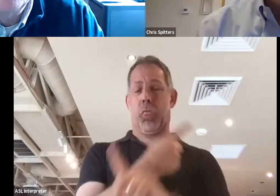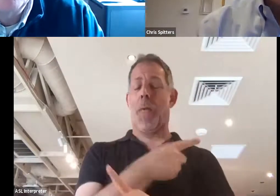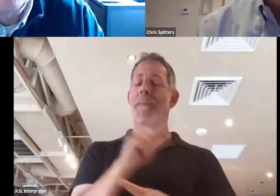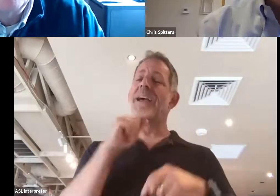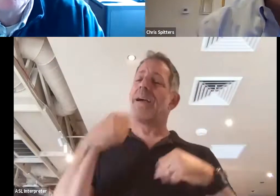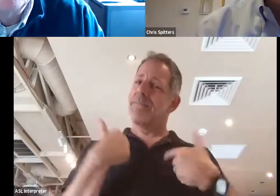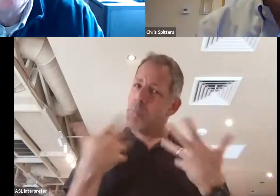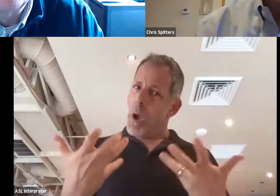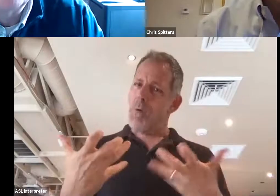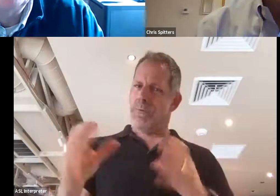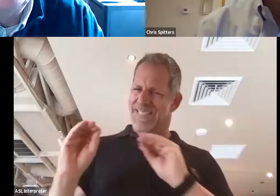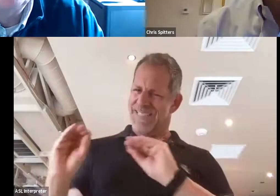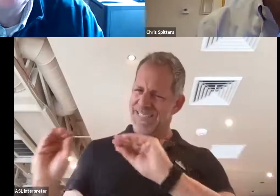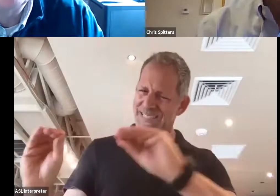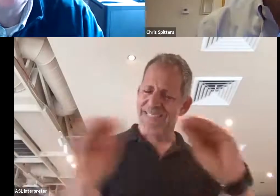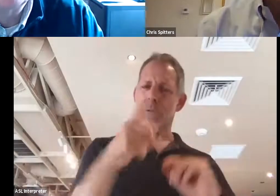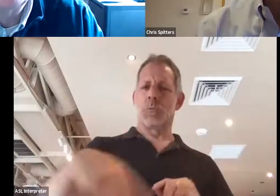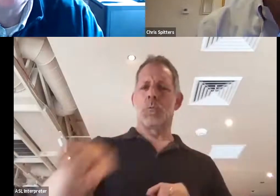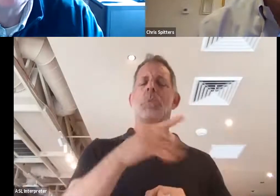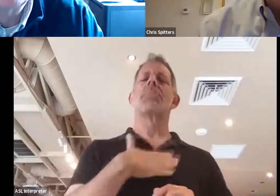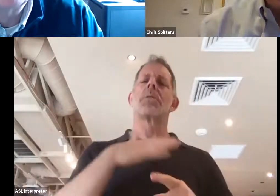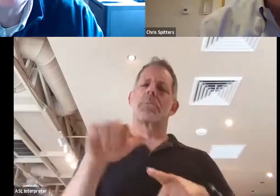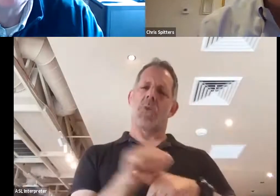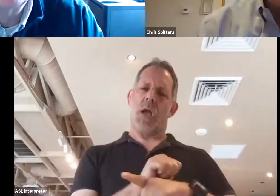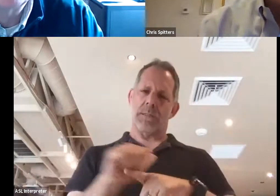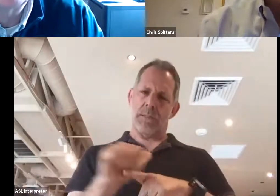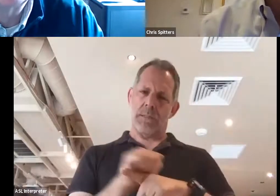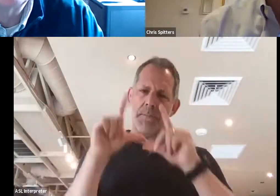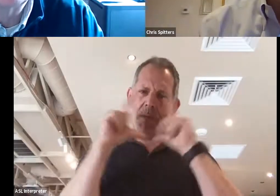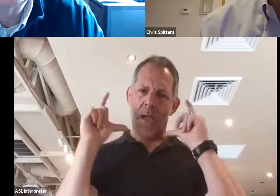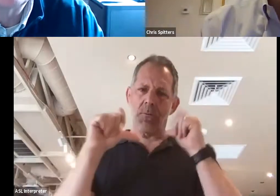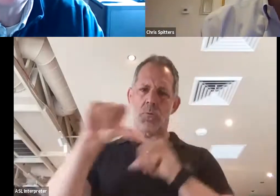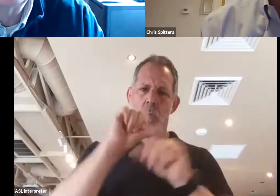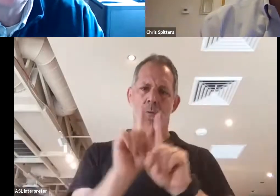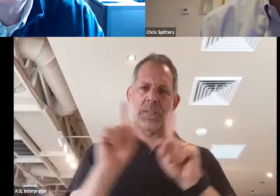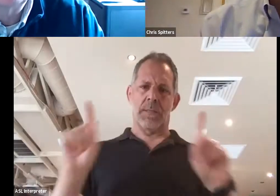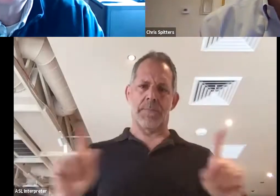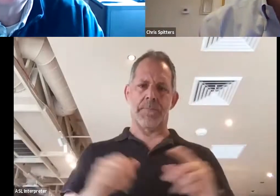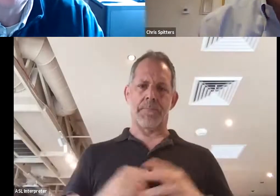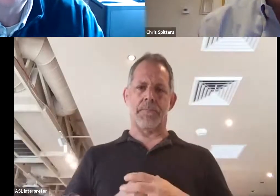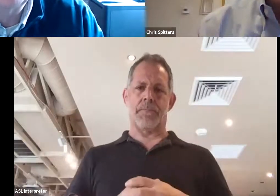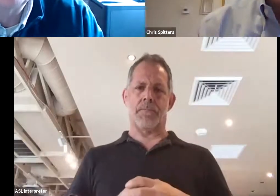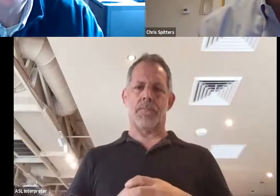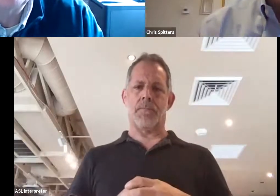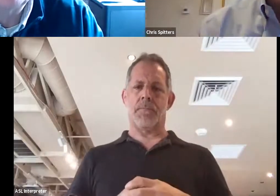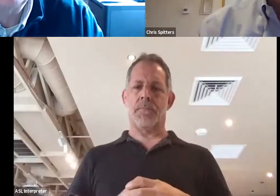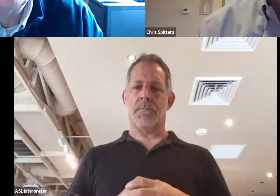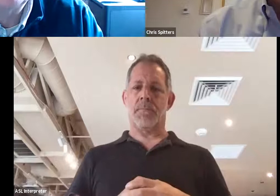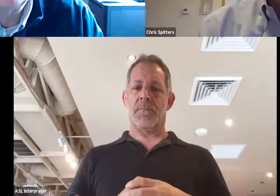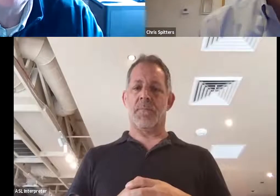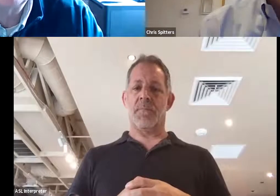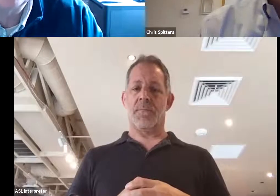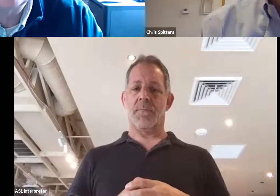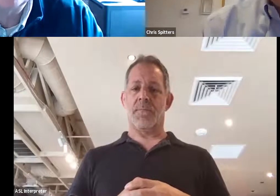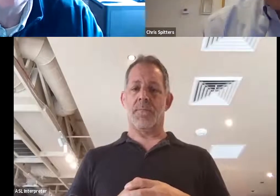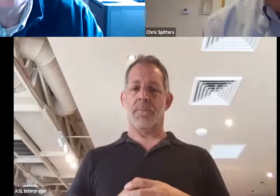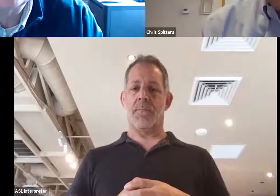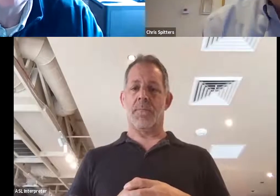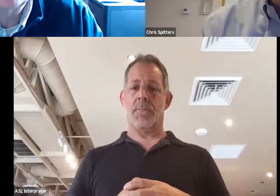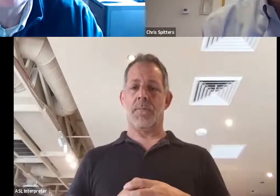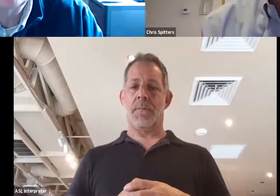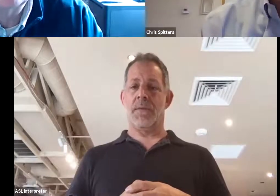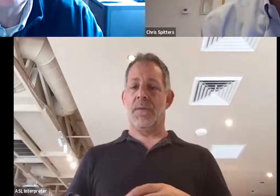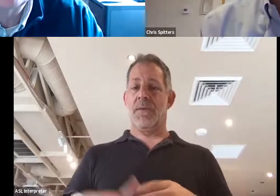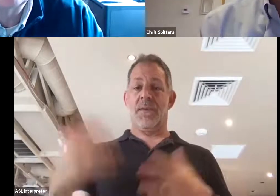died. Half of those have come from nursing homes, people sort of in a setting where they're, at the